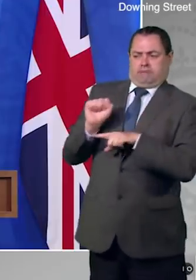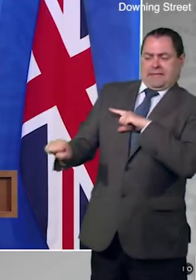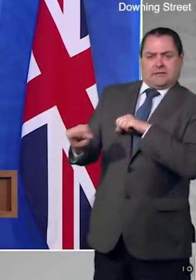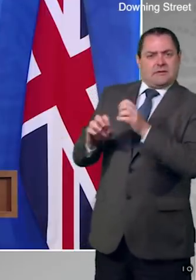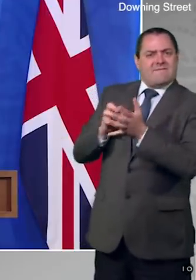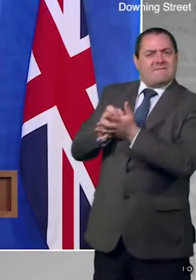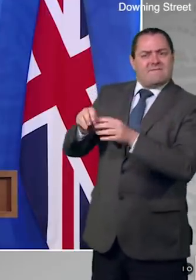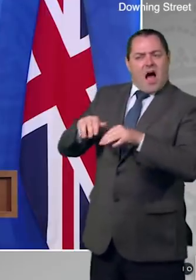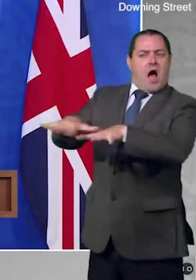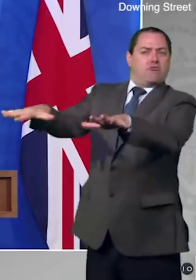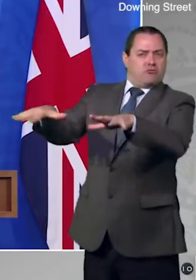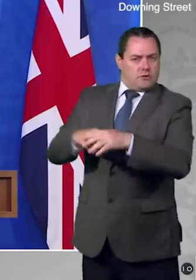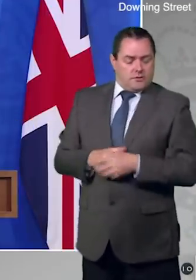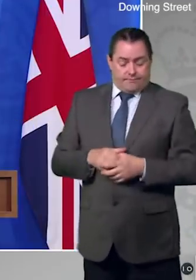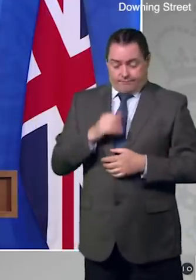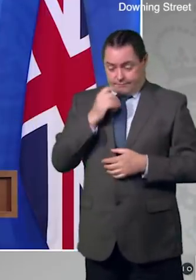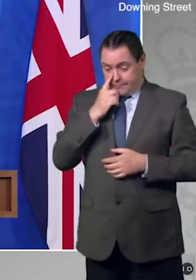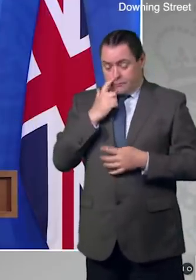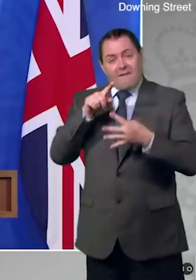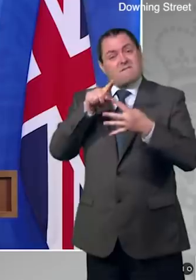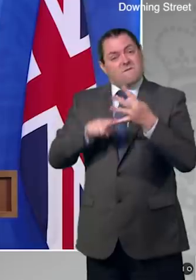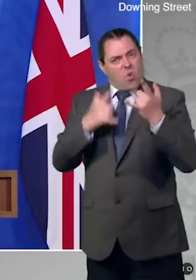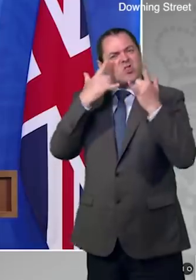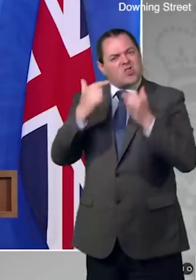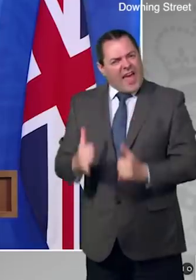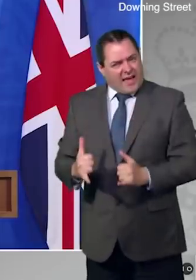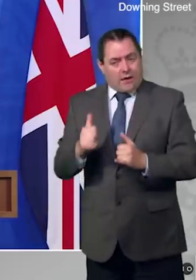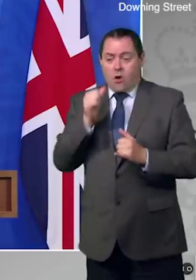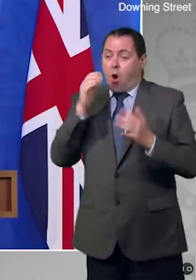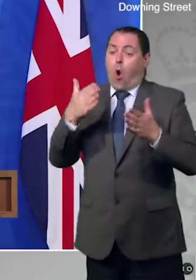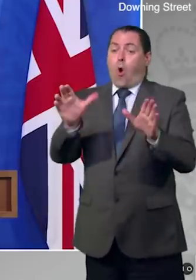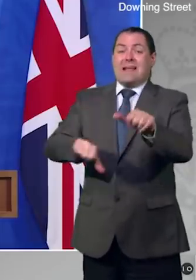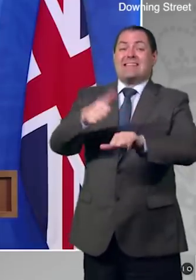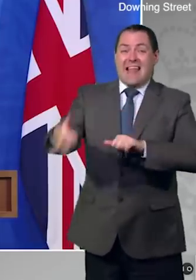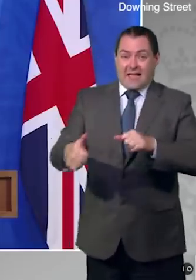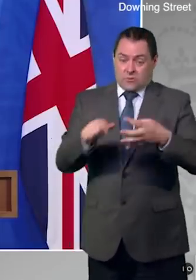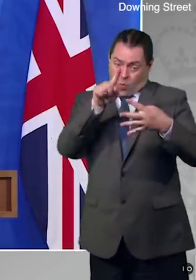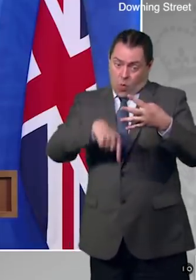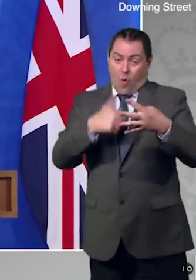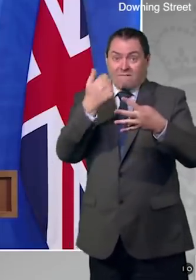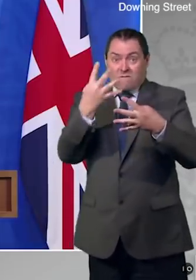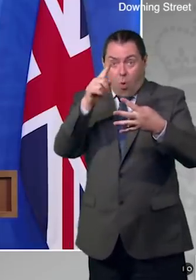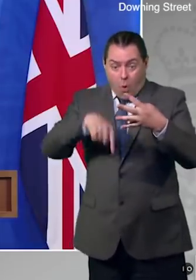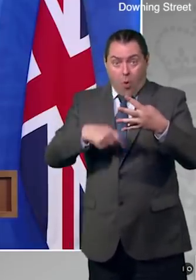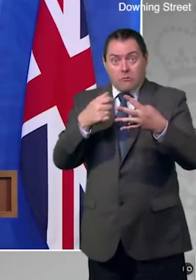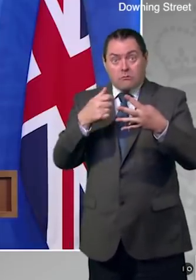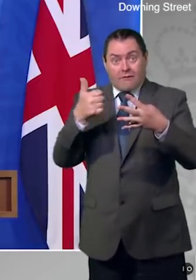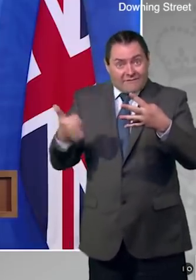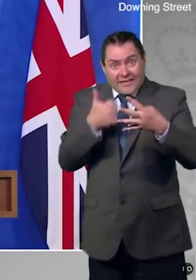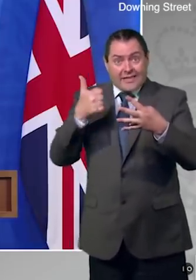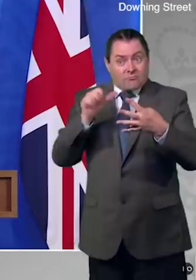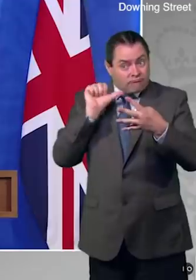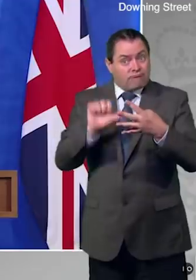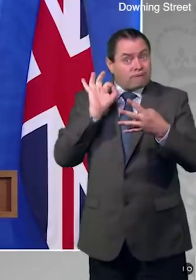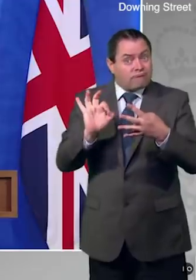for proceeding with step 4 on June the 21st, I think it is sensible to wait just a little